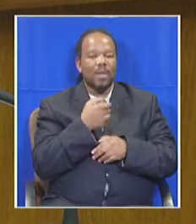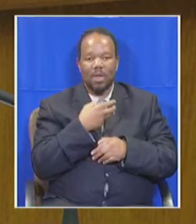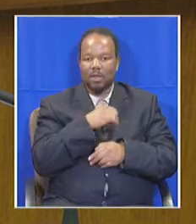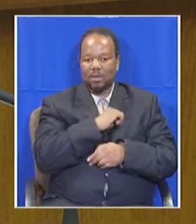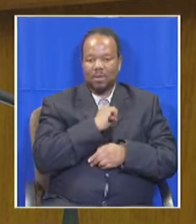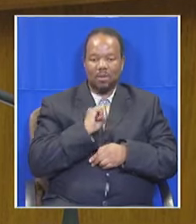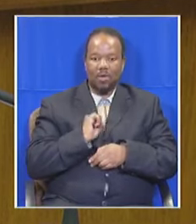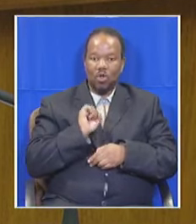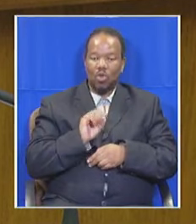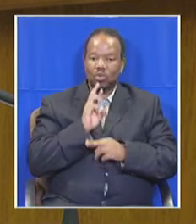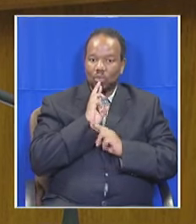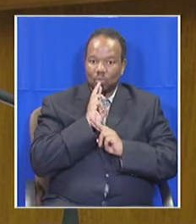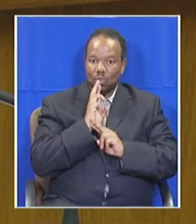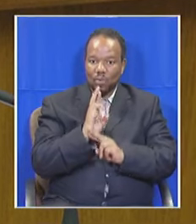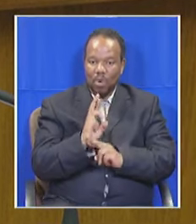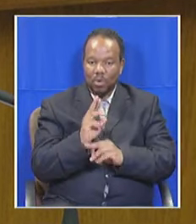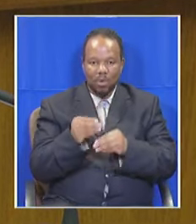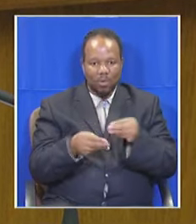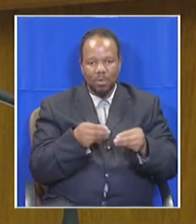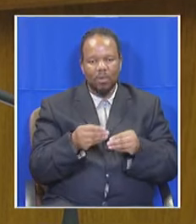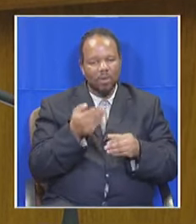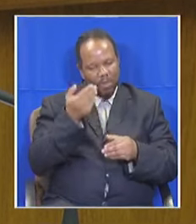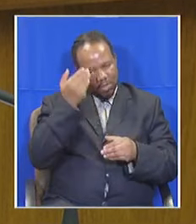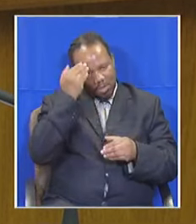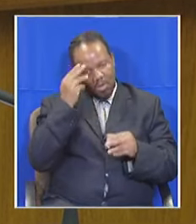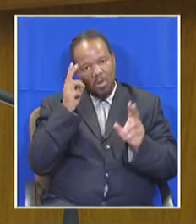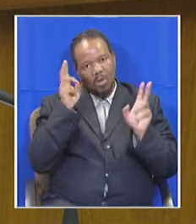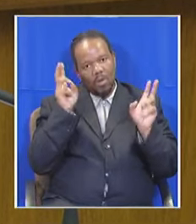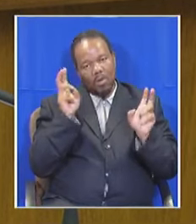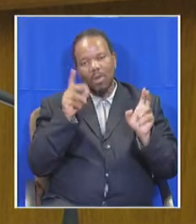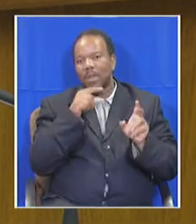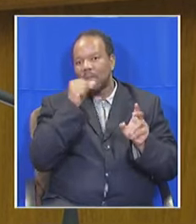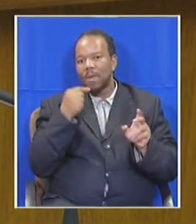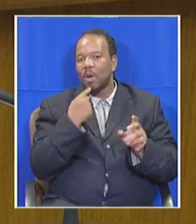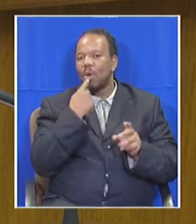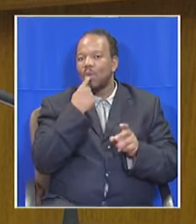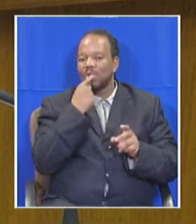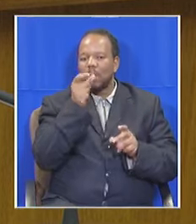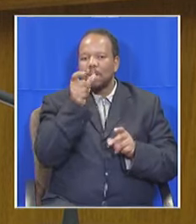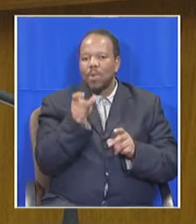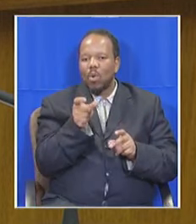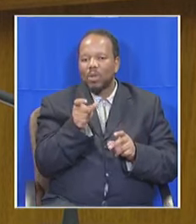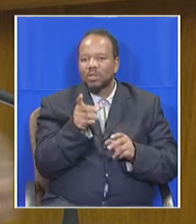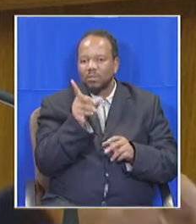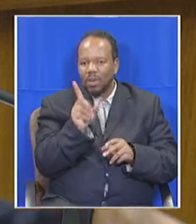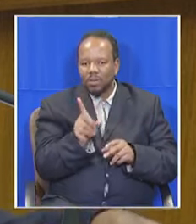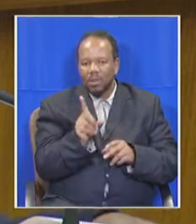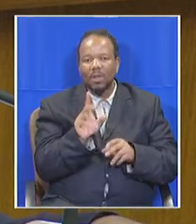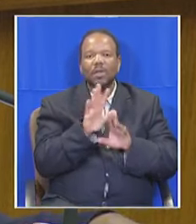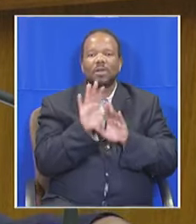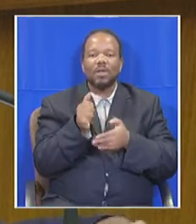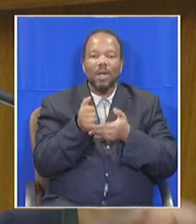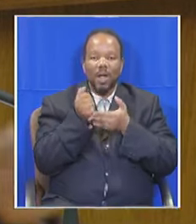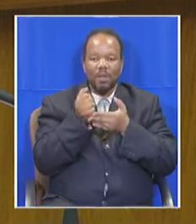protected disclosure, more commonly known as whistleblowers, and also contributes to an environment in